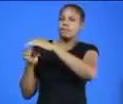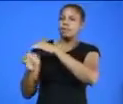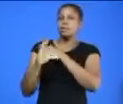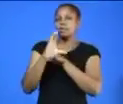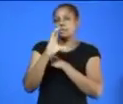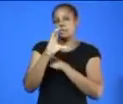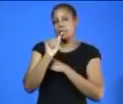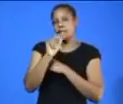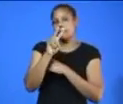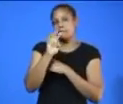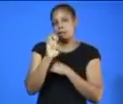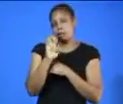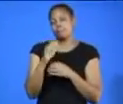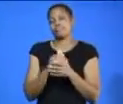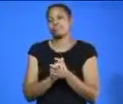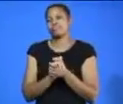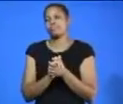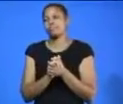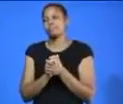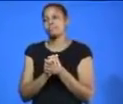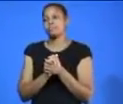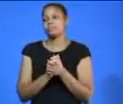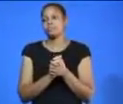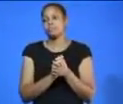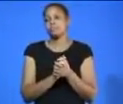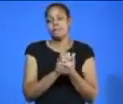perplexities. So let me go further.